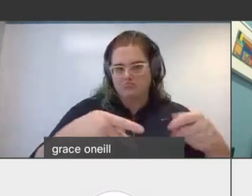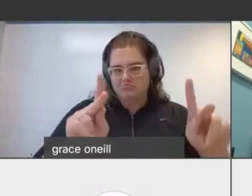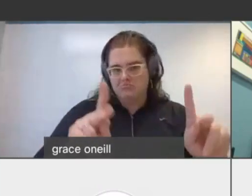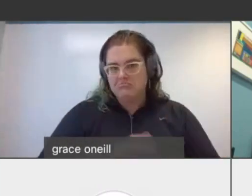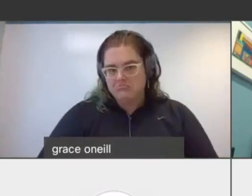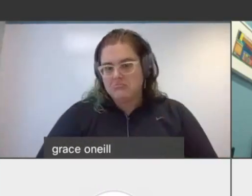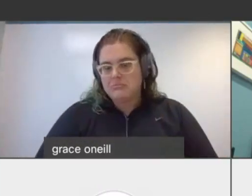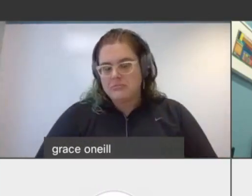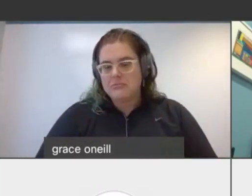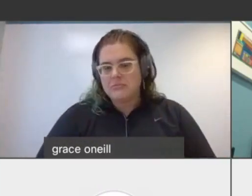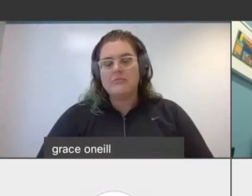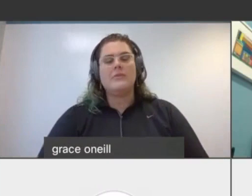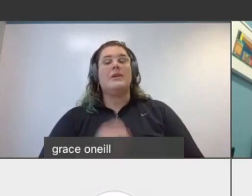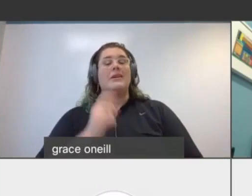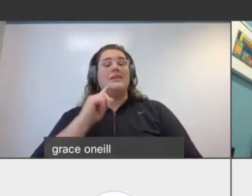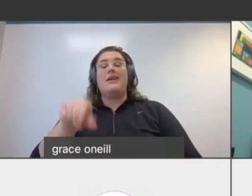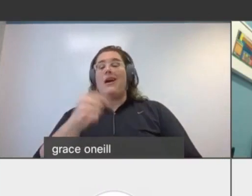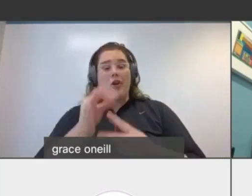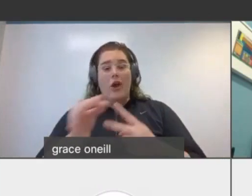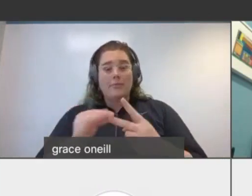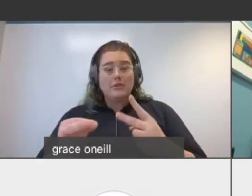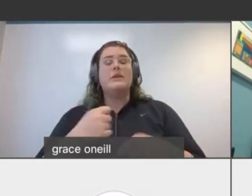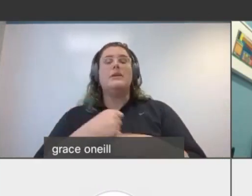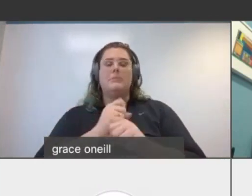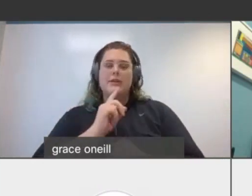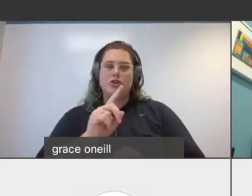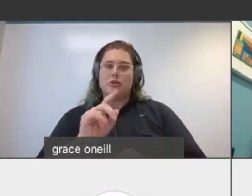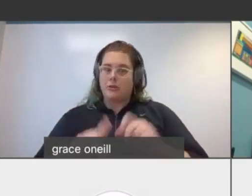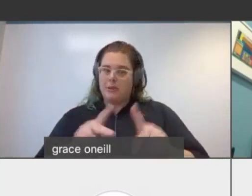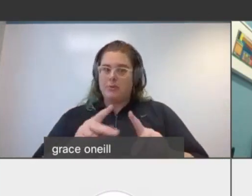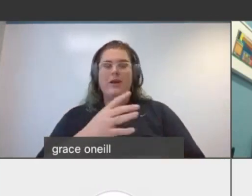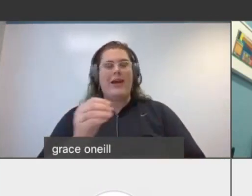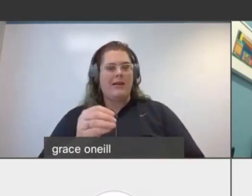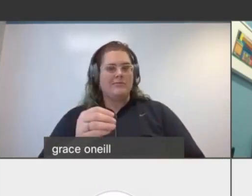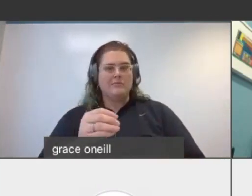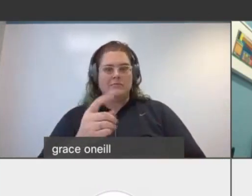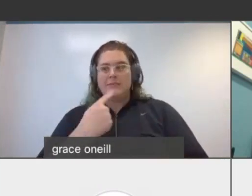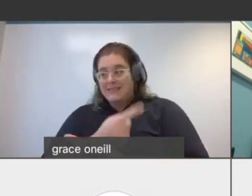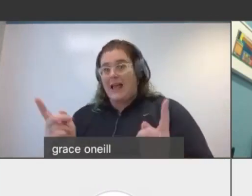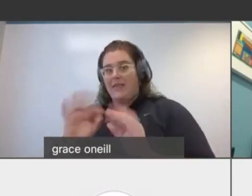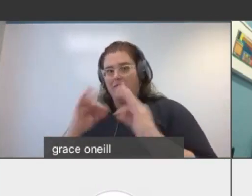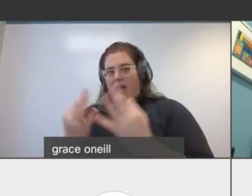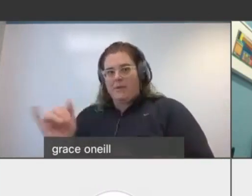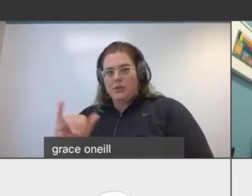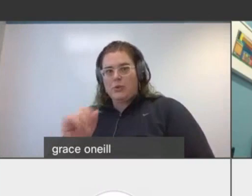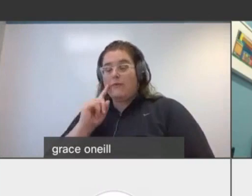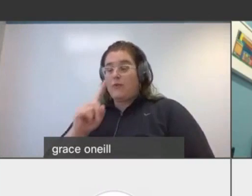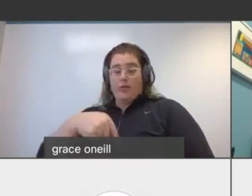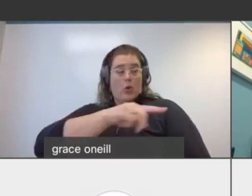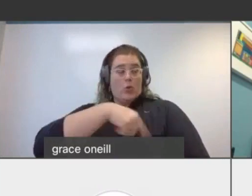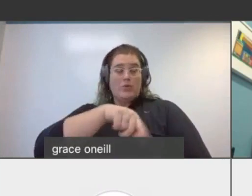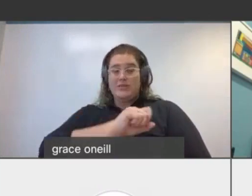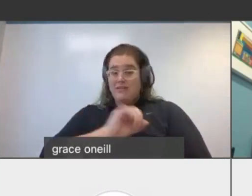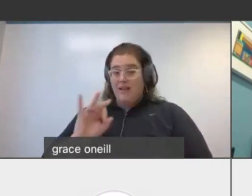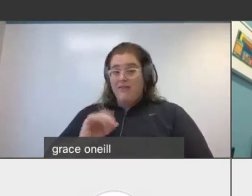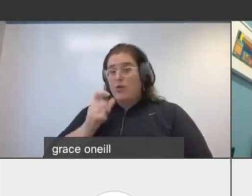And so, the other option is making sure and reassuring the person, even for our staff who, for whatever reason,